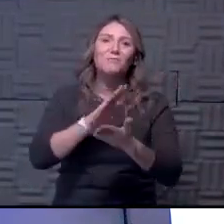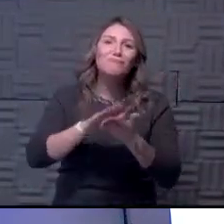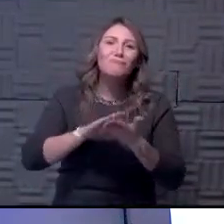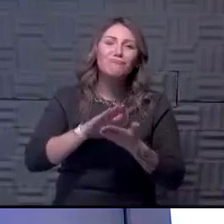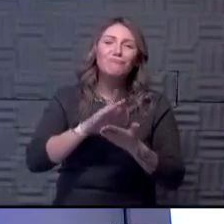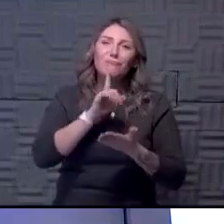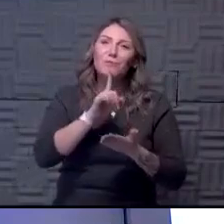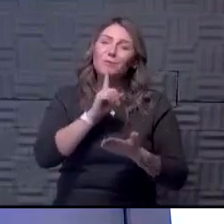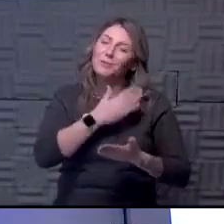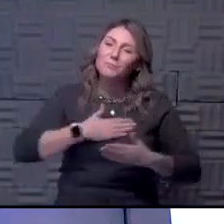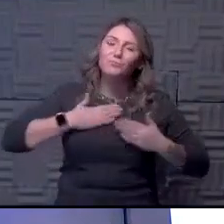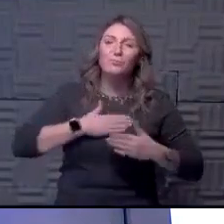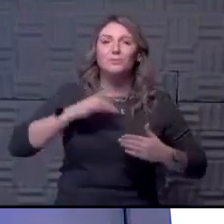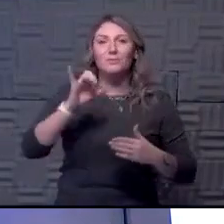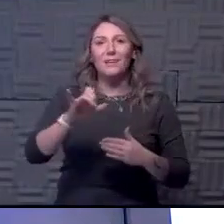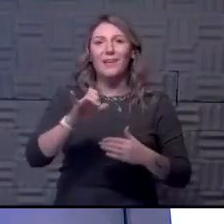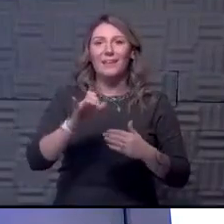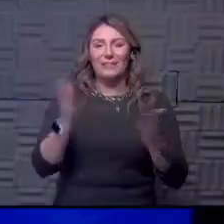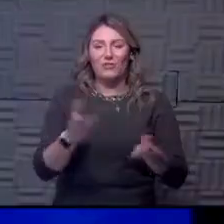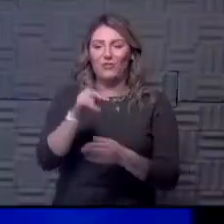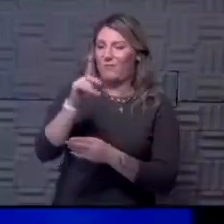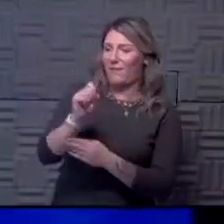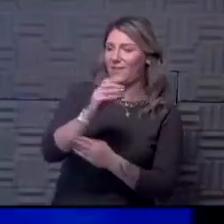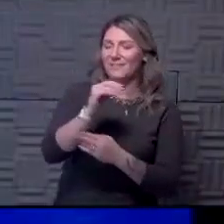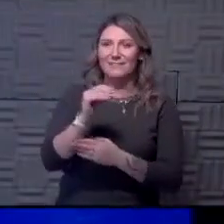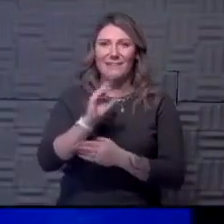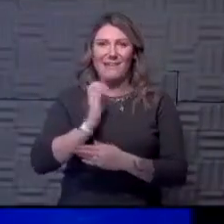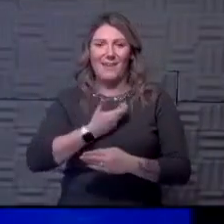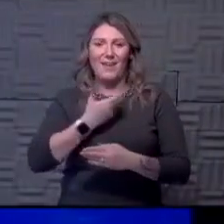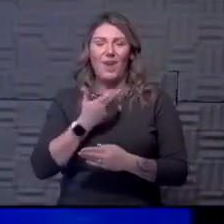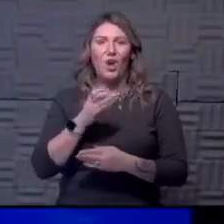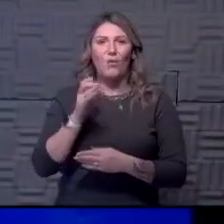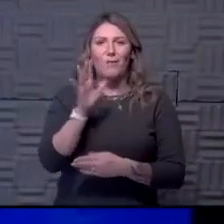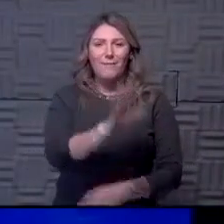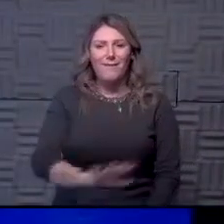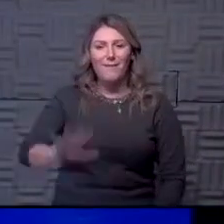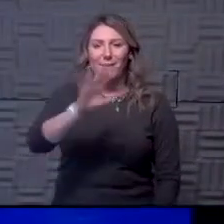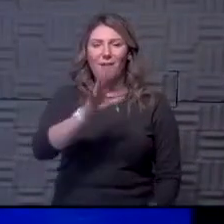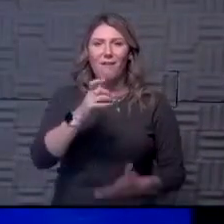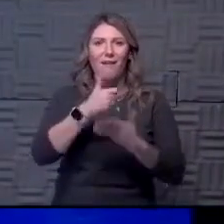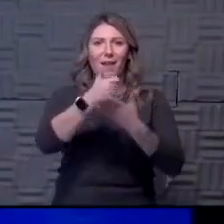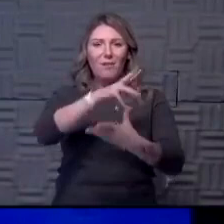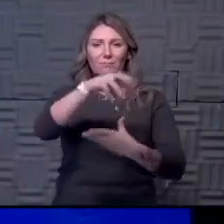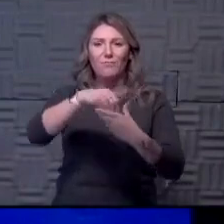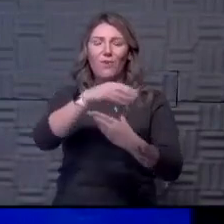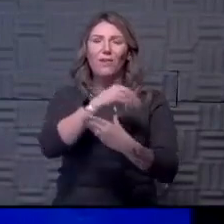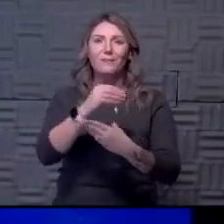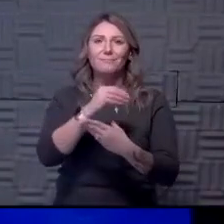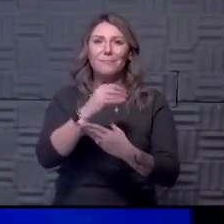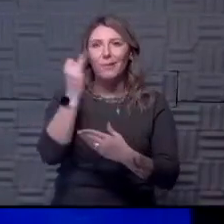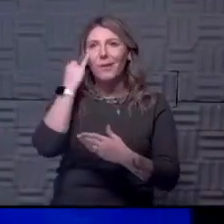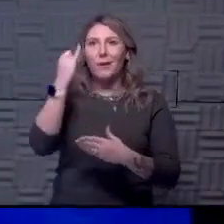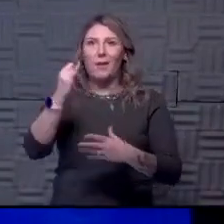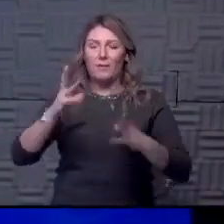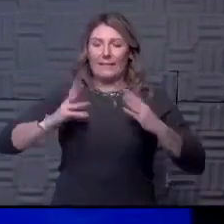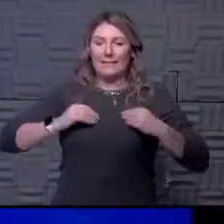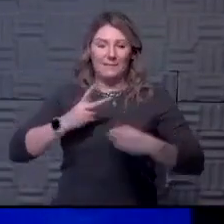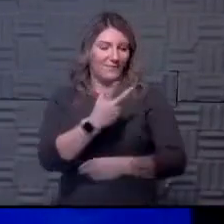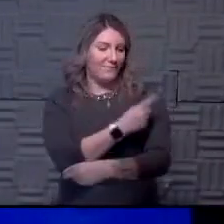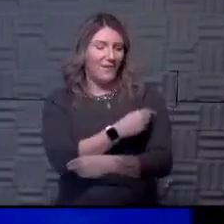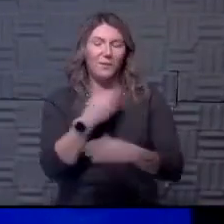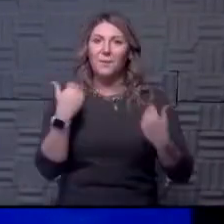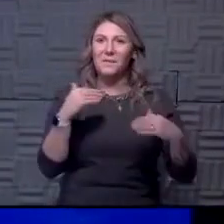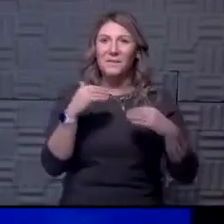around Kansas and around our area to help get them involved with the idea of getting a vaccine. That is just so